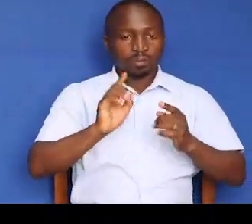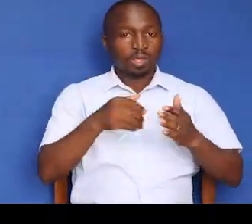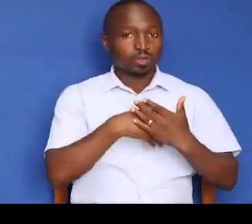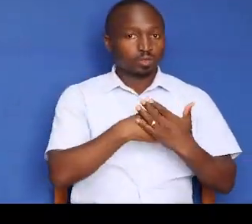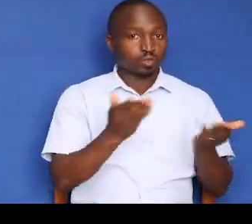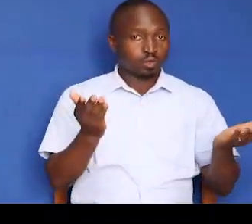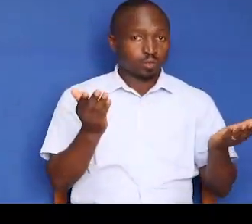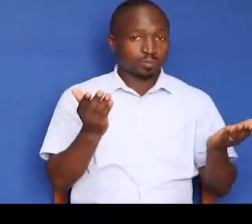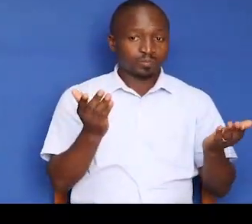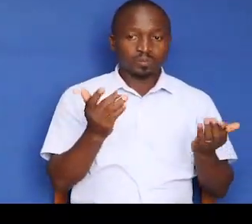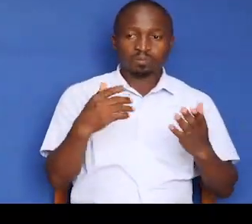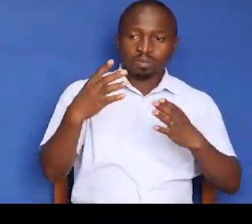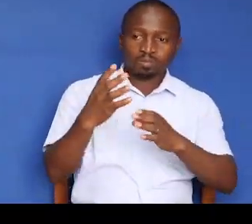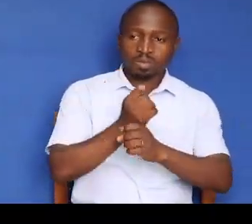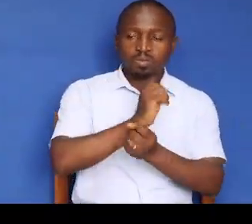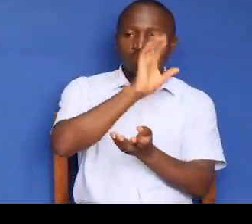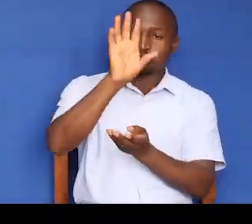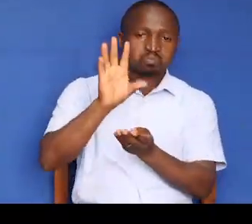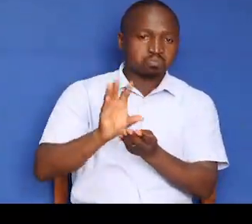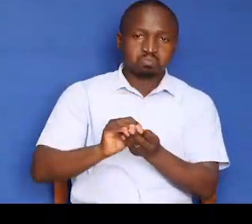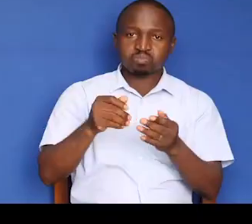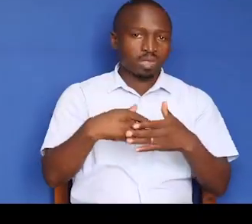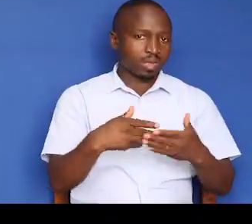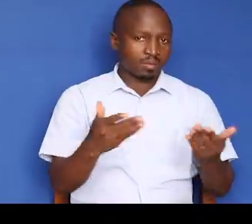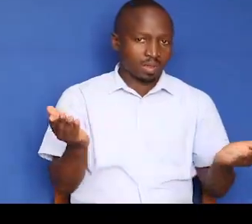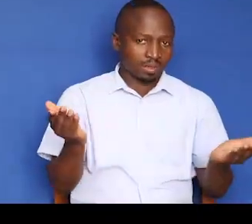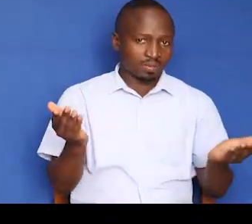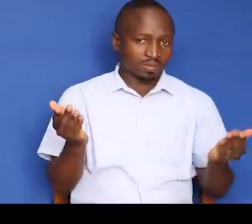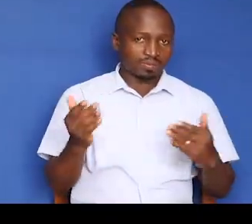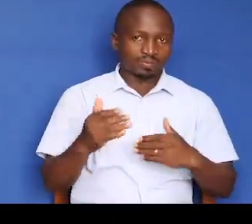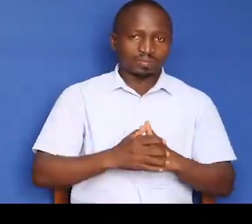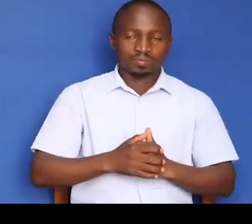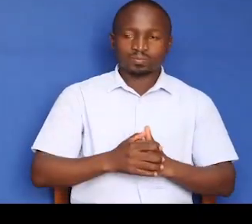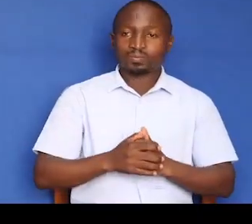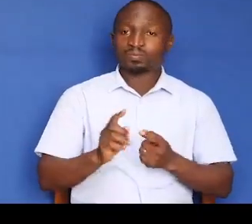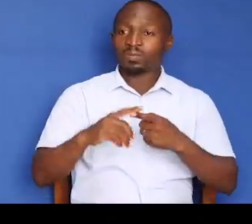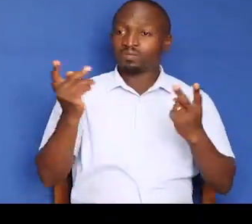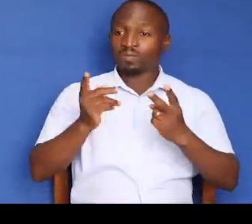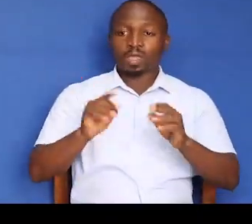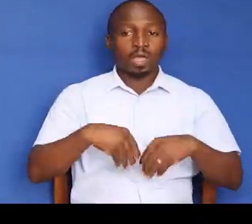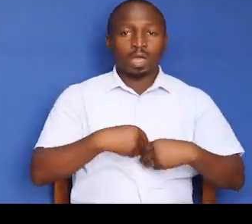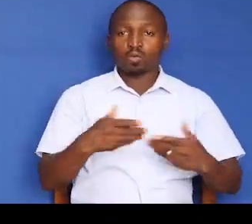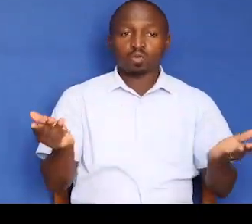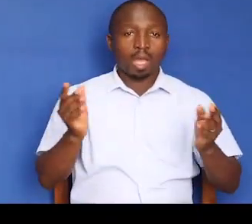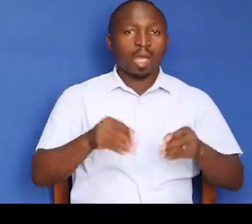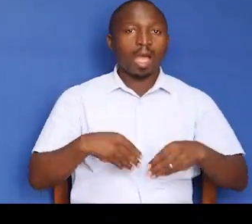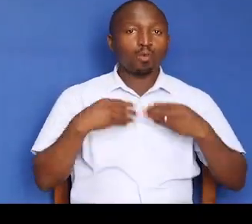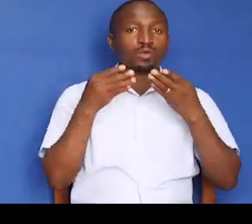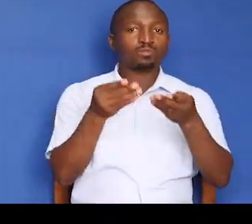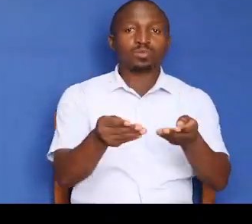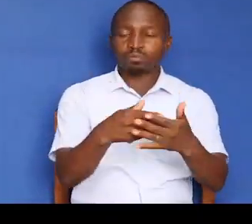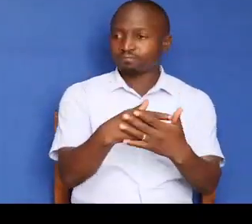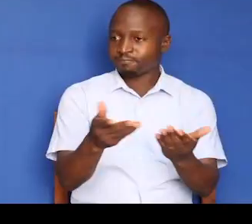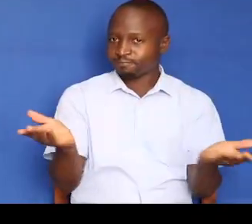there is no total revenue. According to our question, there is no total revenue. And there is no output.